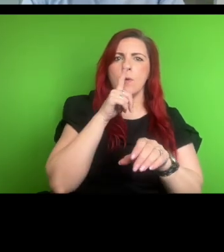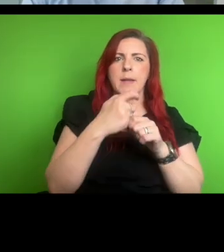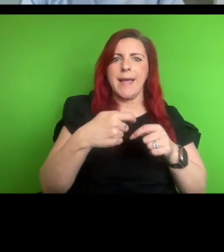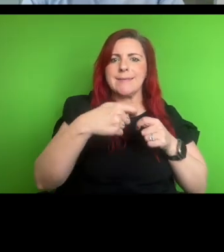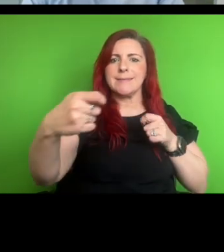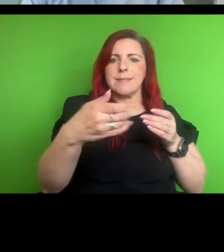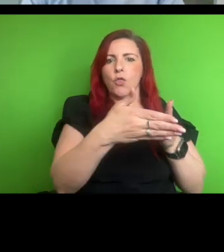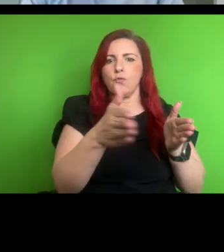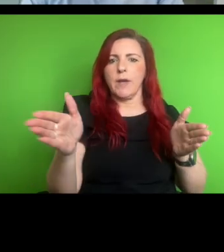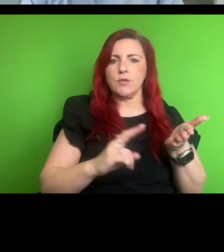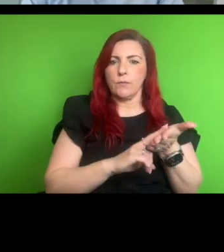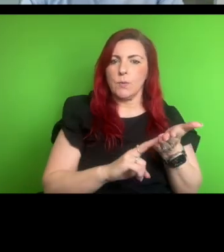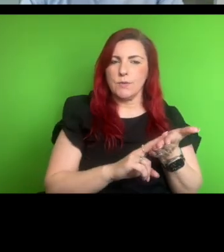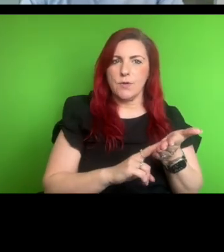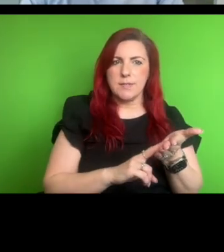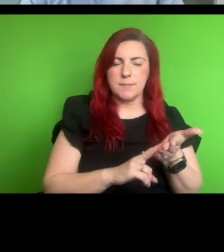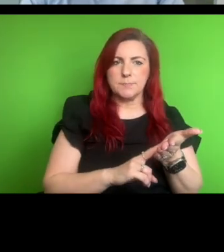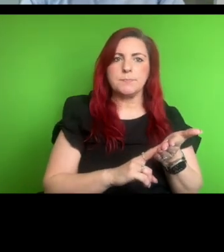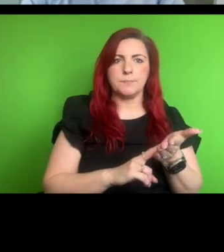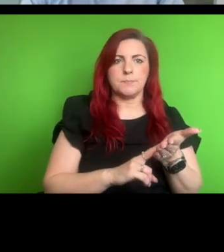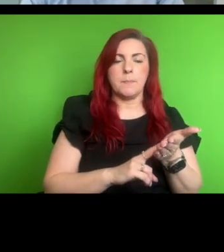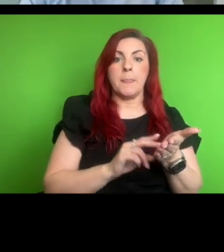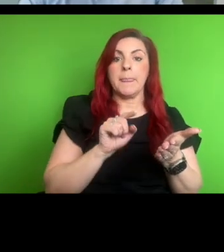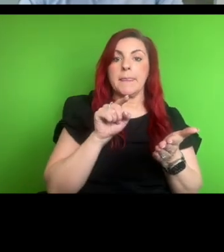It's applicable to all products.